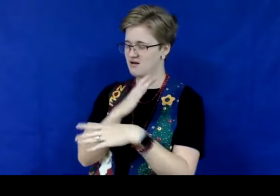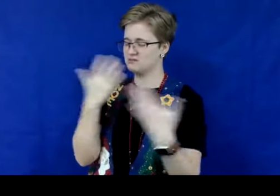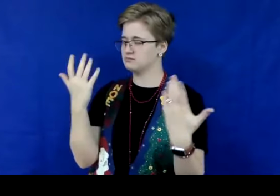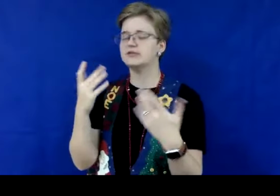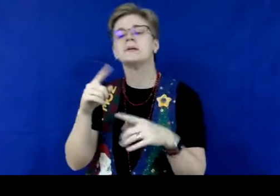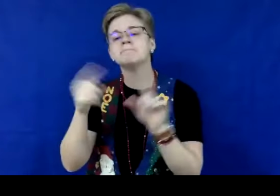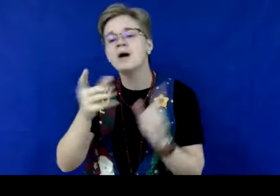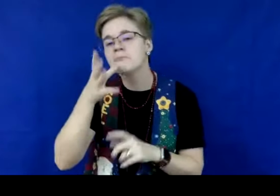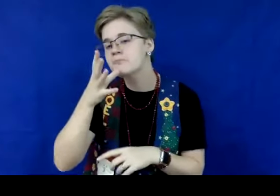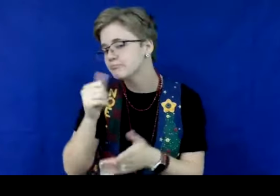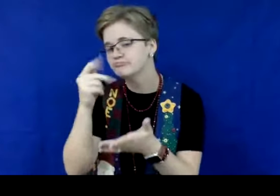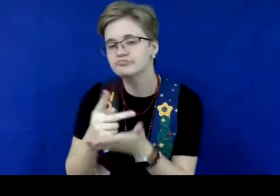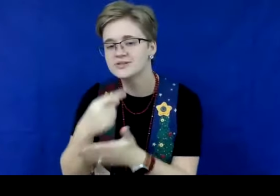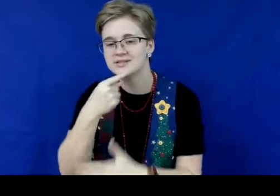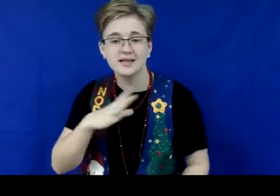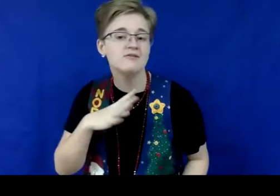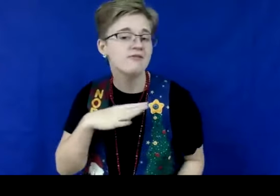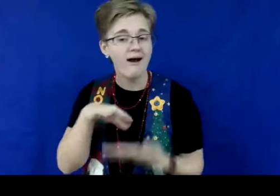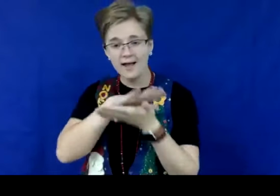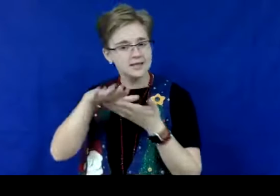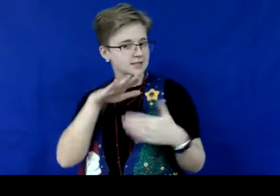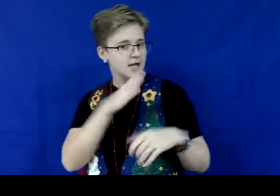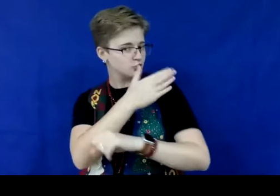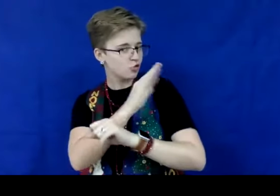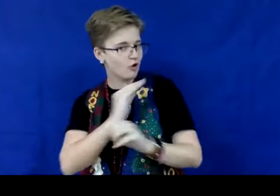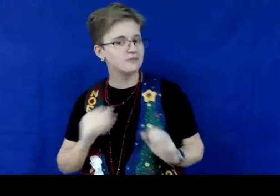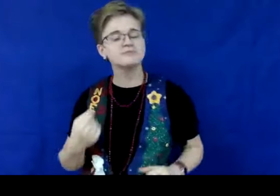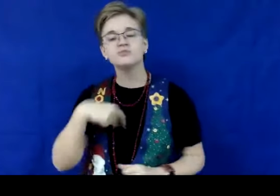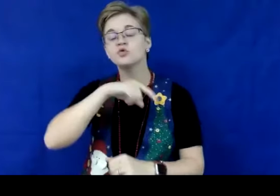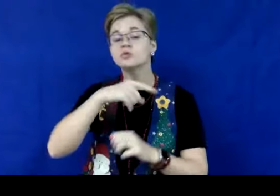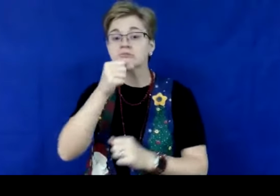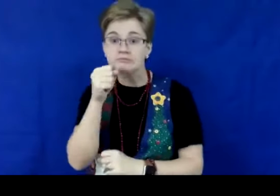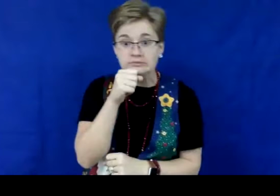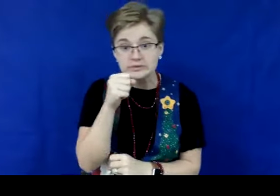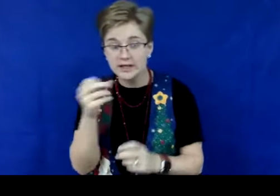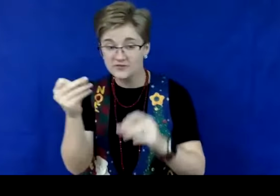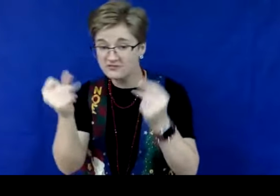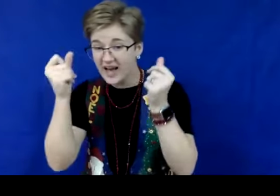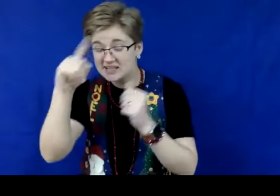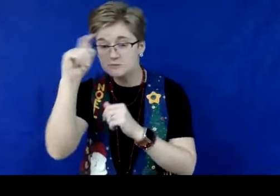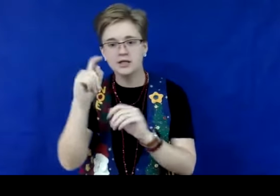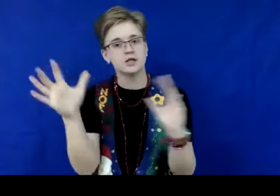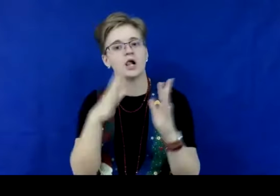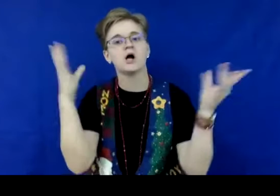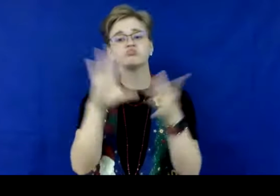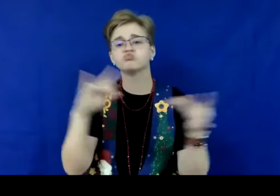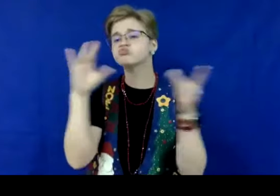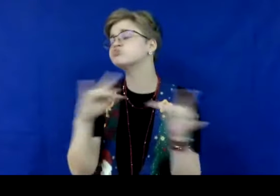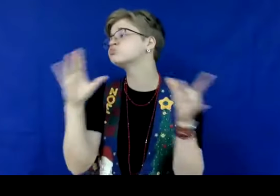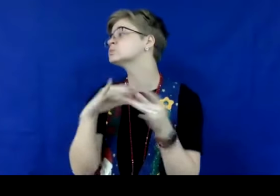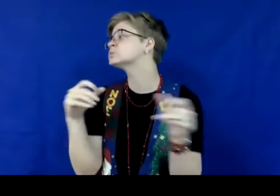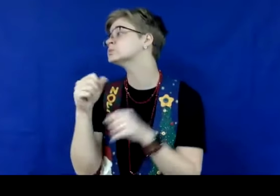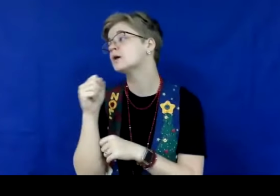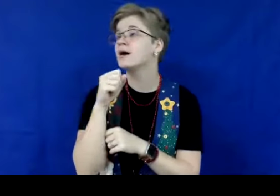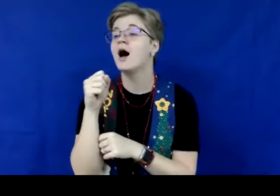says it's fine and a very nice song too. We sing fast because there are a lot of verses and it's getting